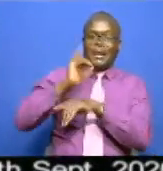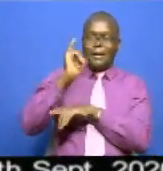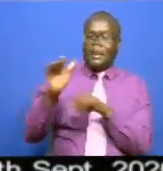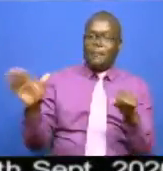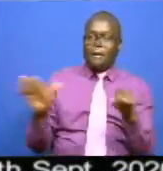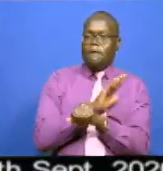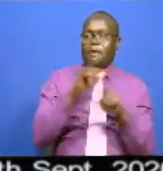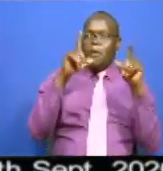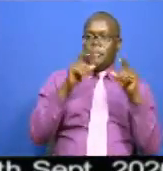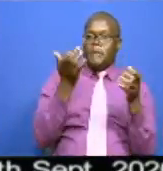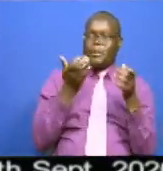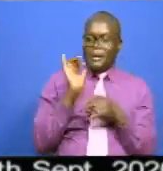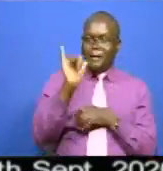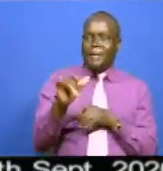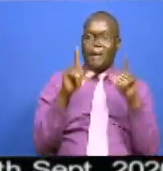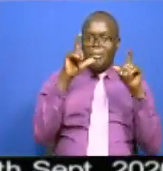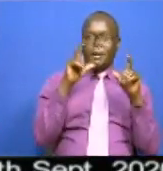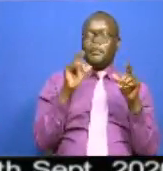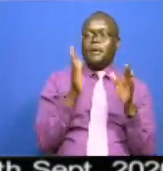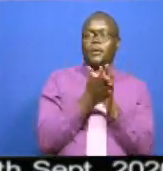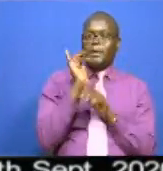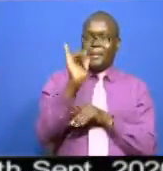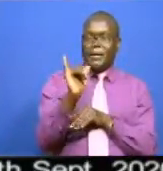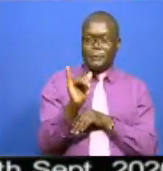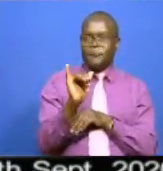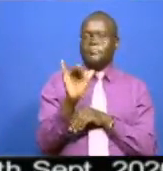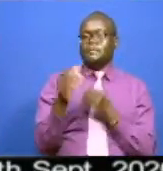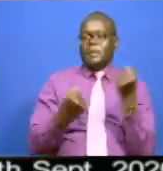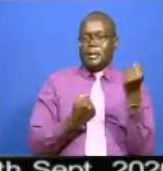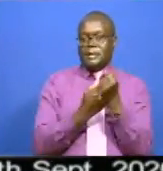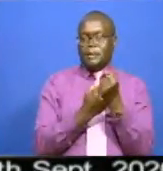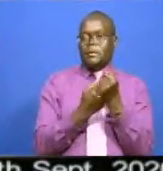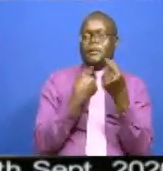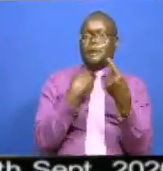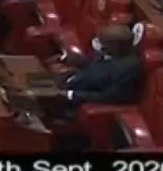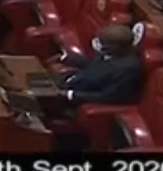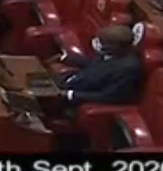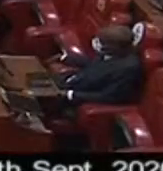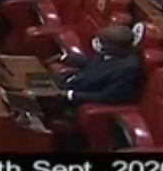picture. We need that picture. With that, Mr. Speaker, I second the motion.